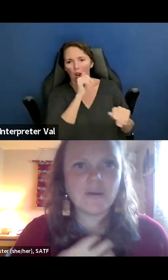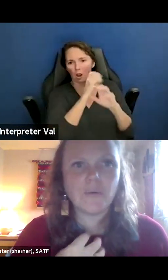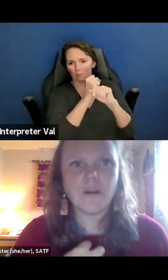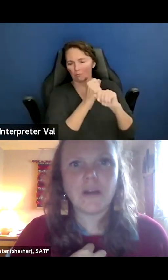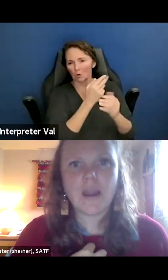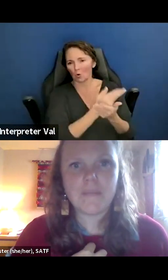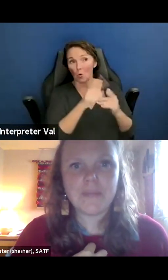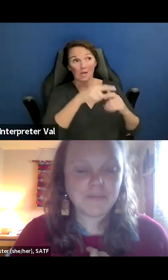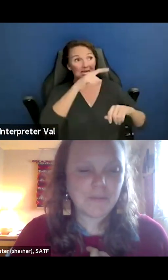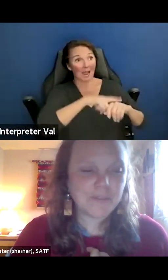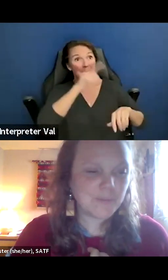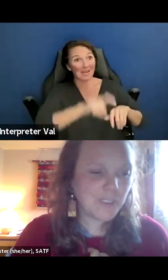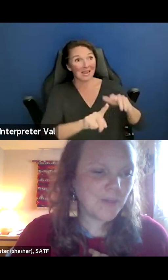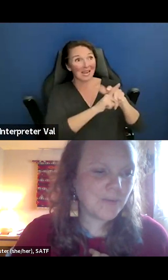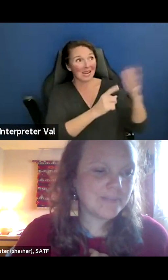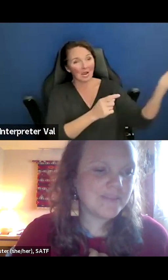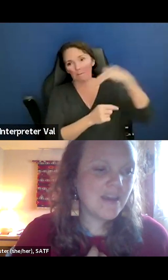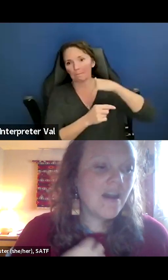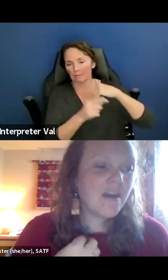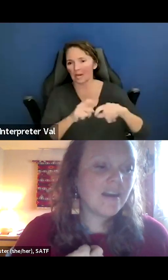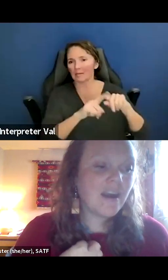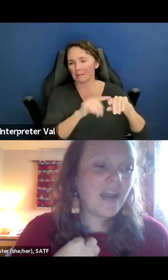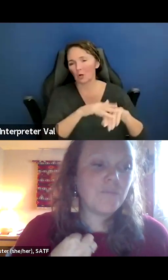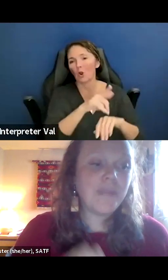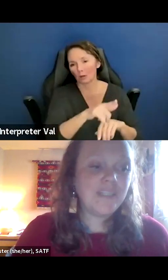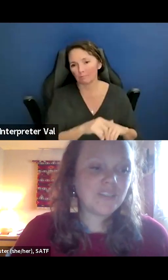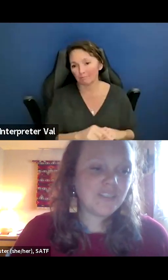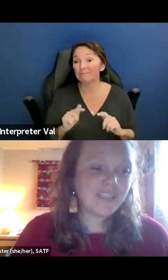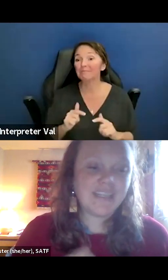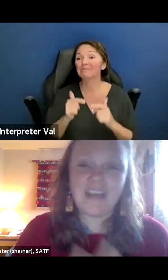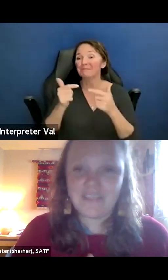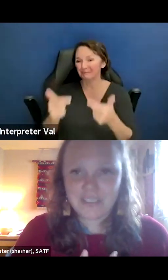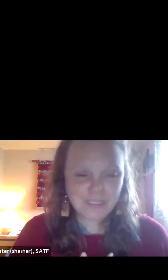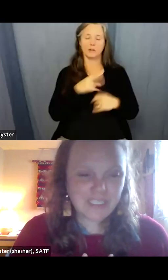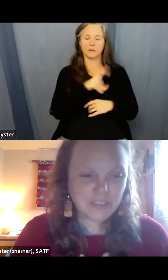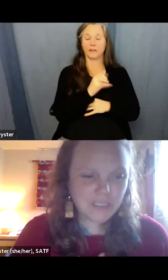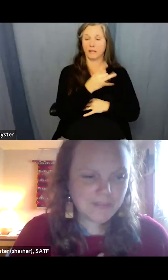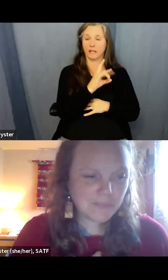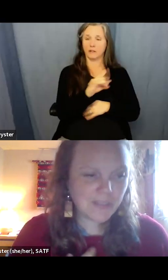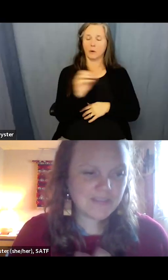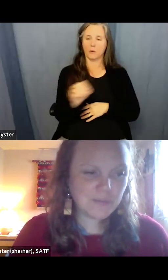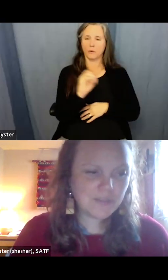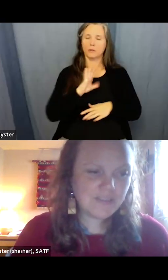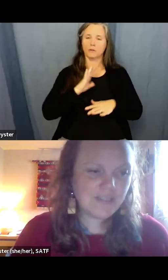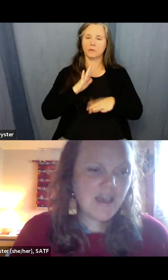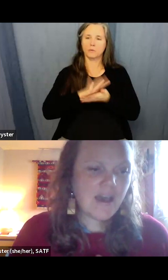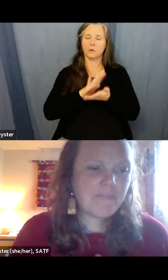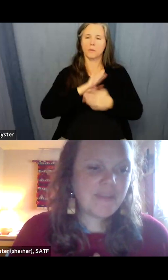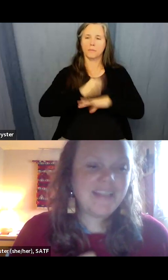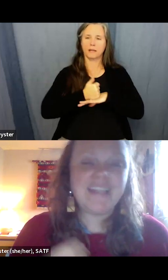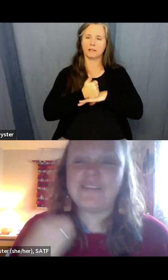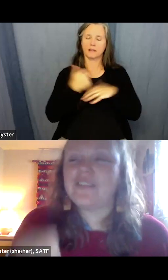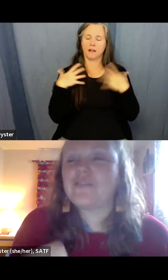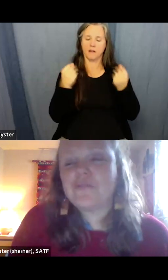advocates or people from those community programs are making sure that they're having good relationships with schools,